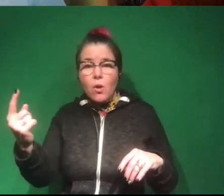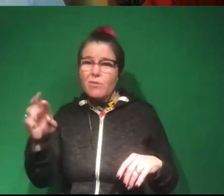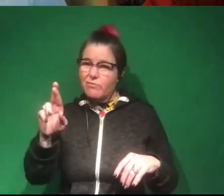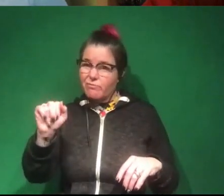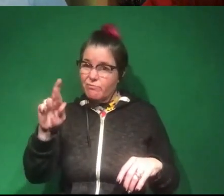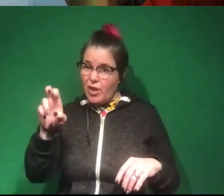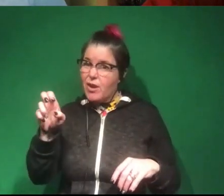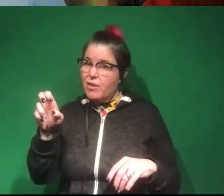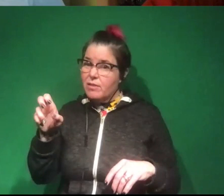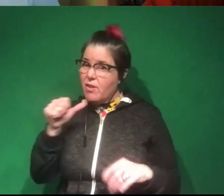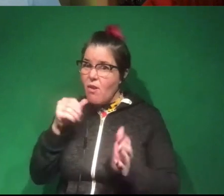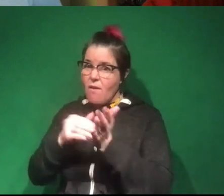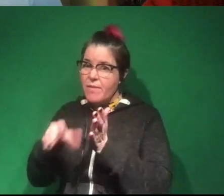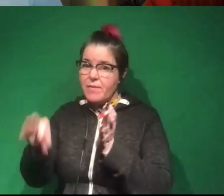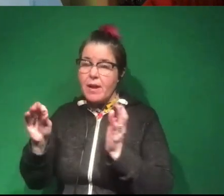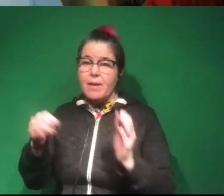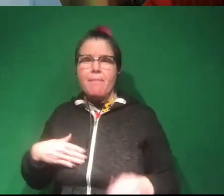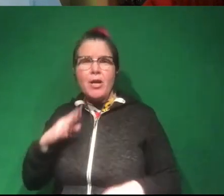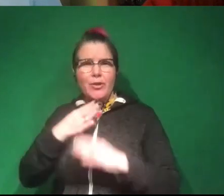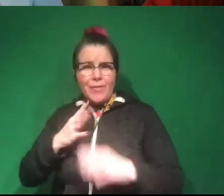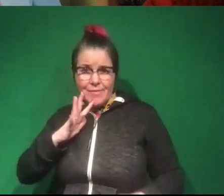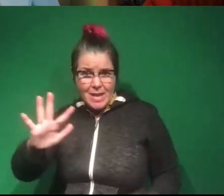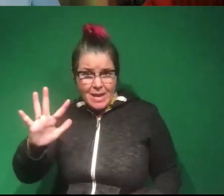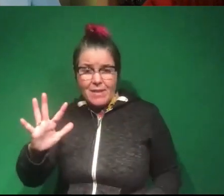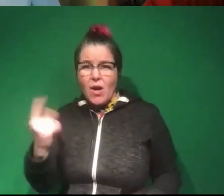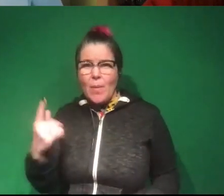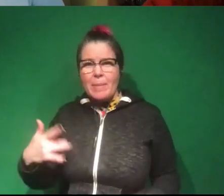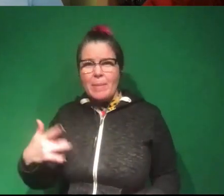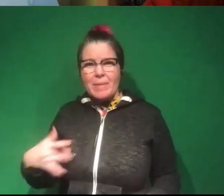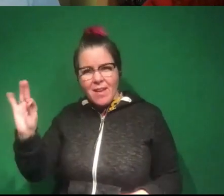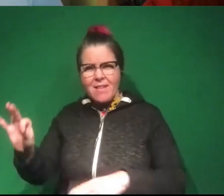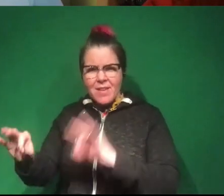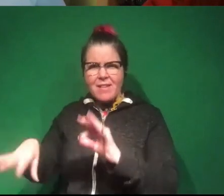find. My daughter, who's 5 years old, always tends to find these.